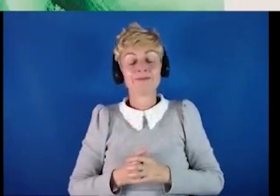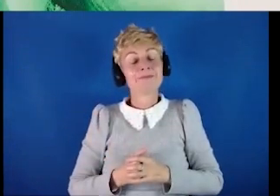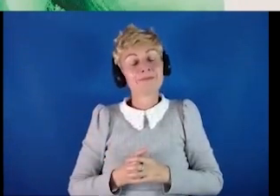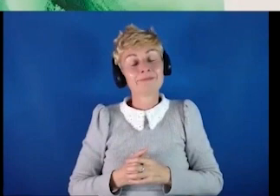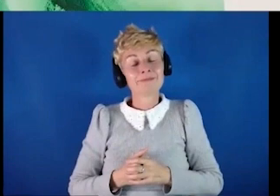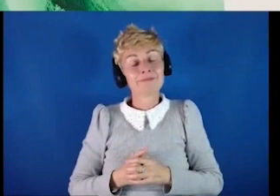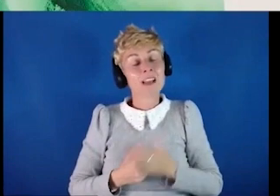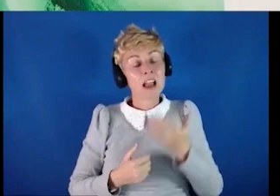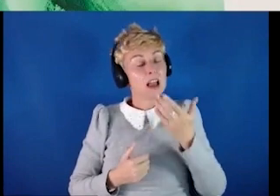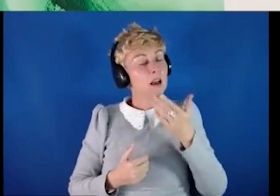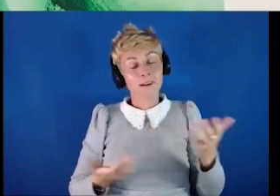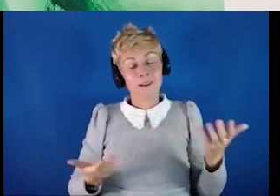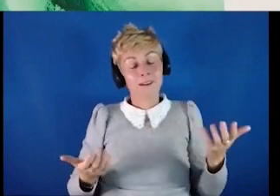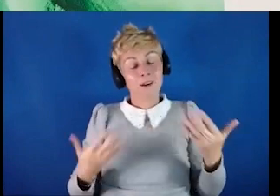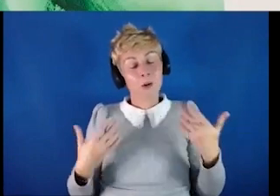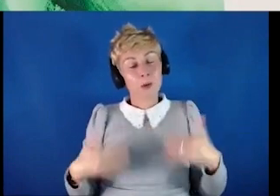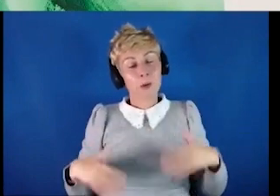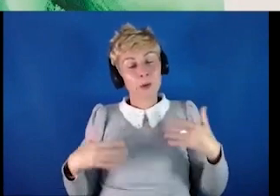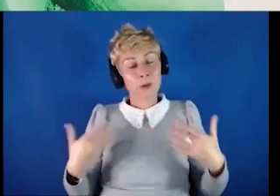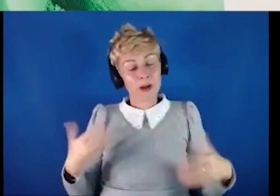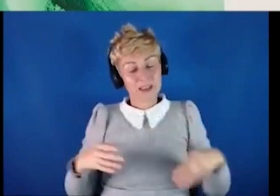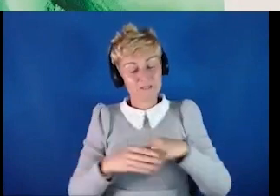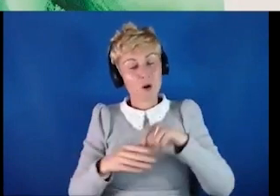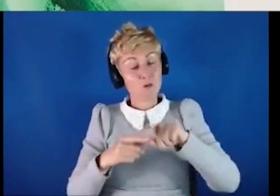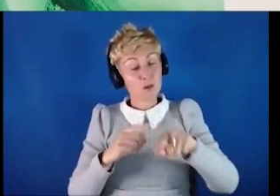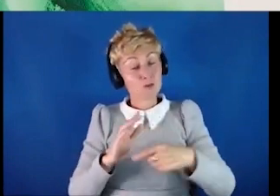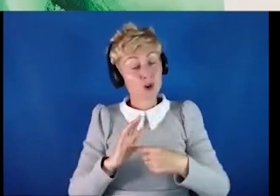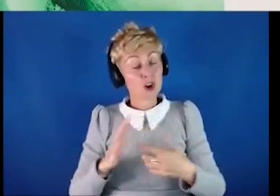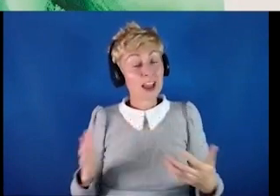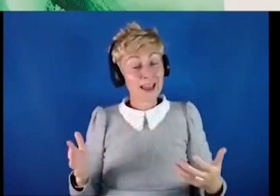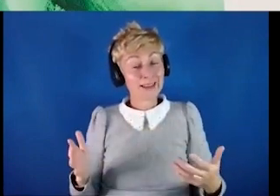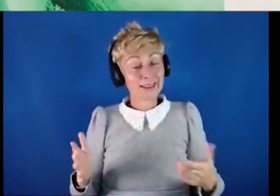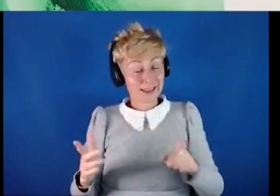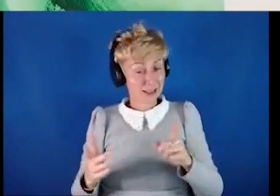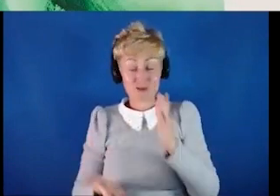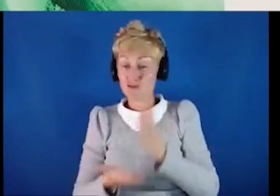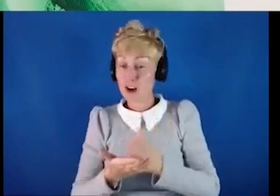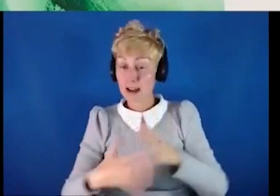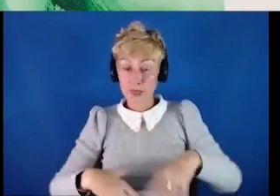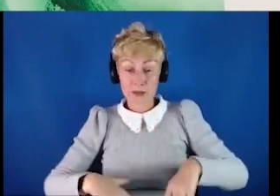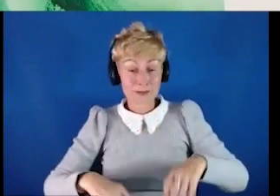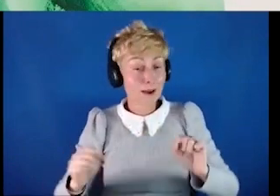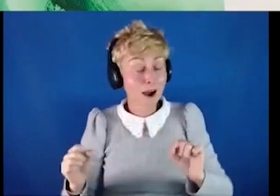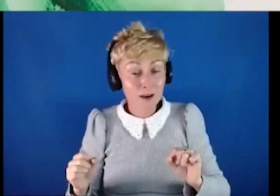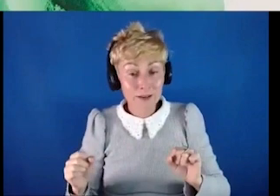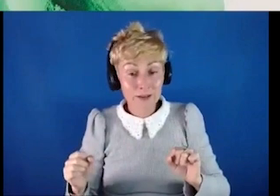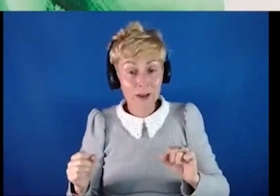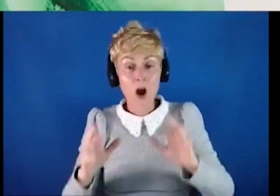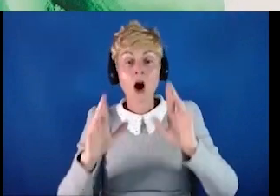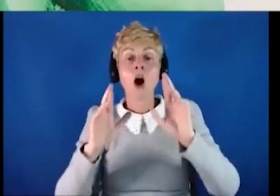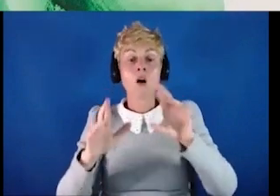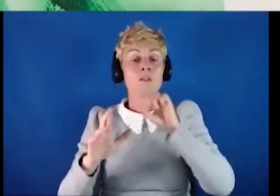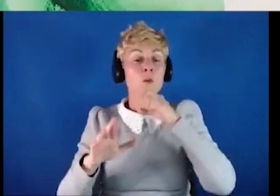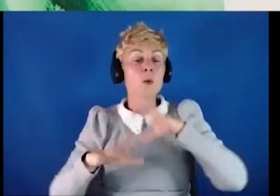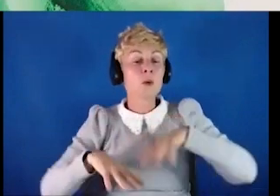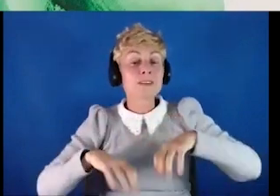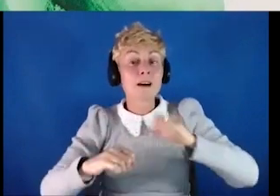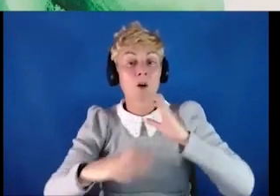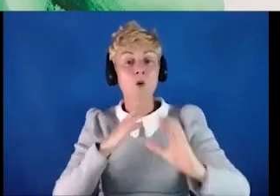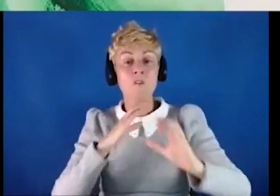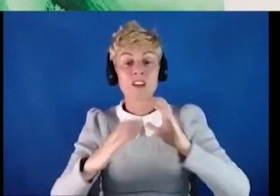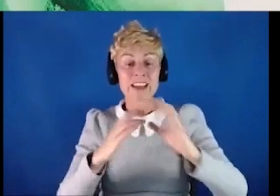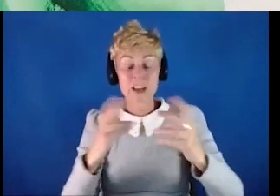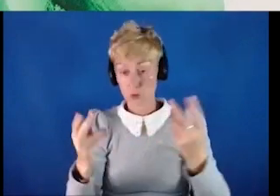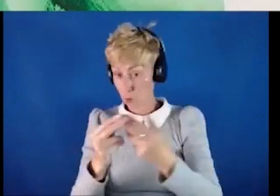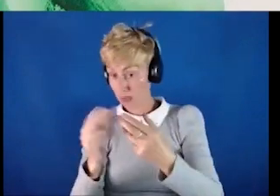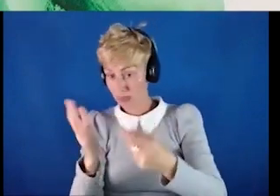kind of like part of this bigger project. And it's just the beginning, as Rick said, and hopefully we'll be setting up a bit of a conversation with